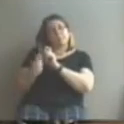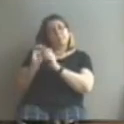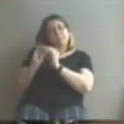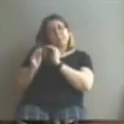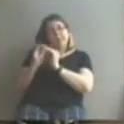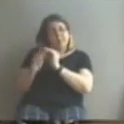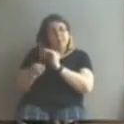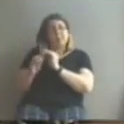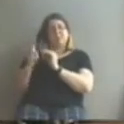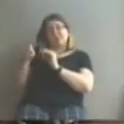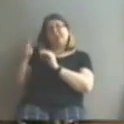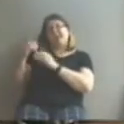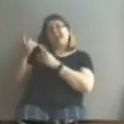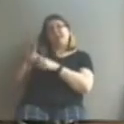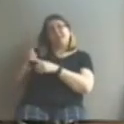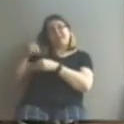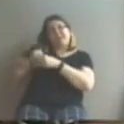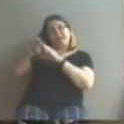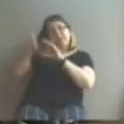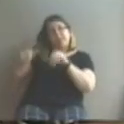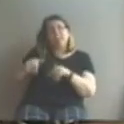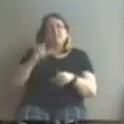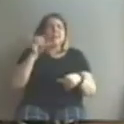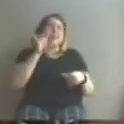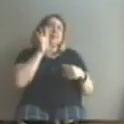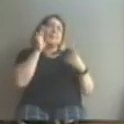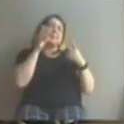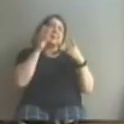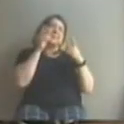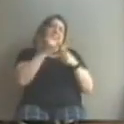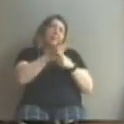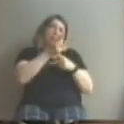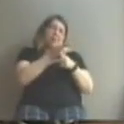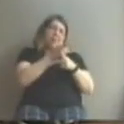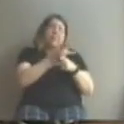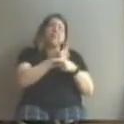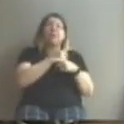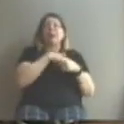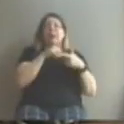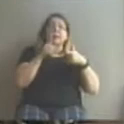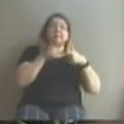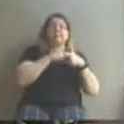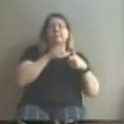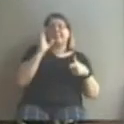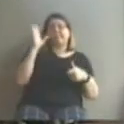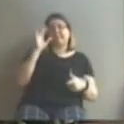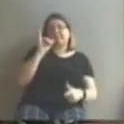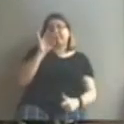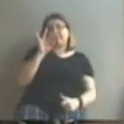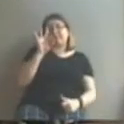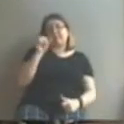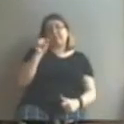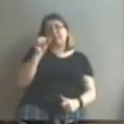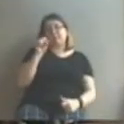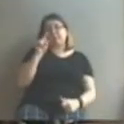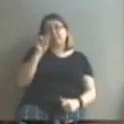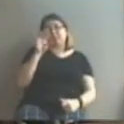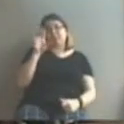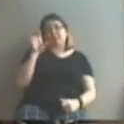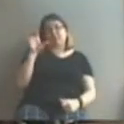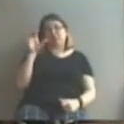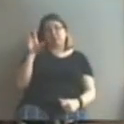start being taken care of. When I initially presented the infrastructure assessment to the